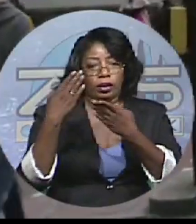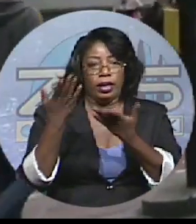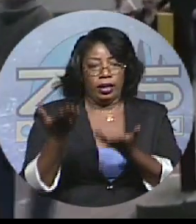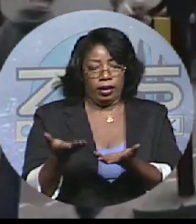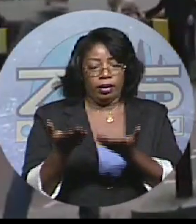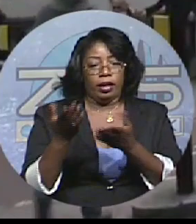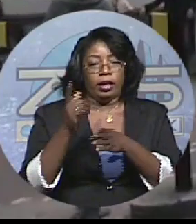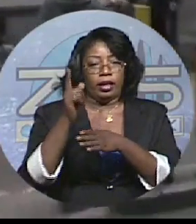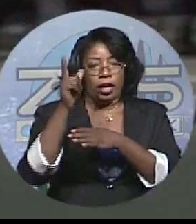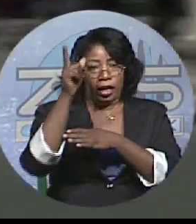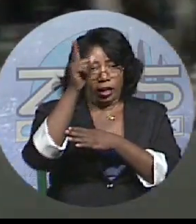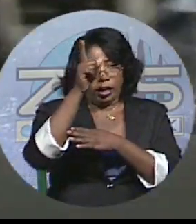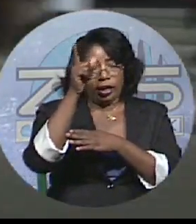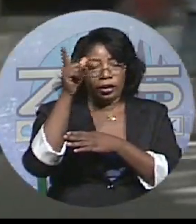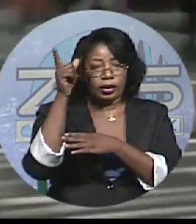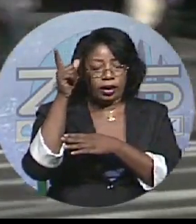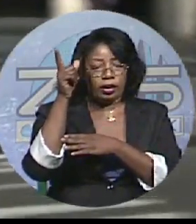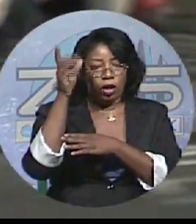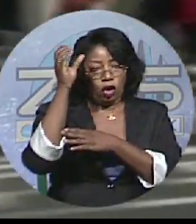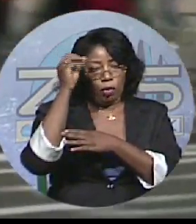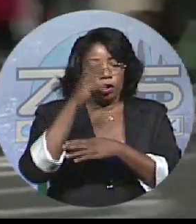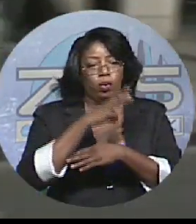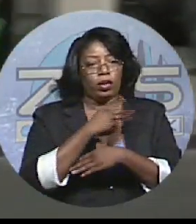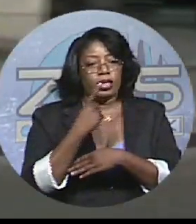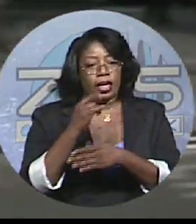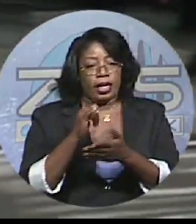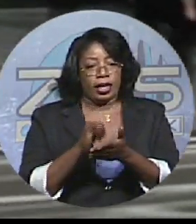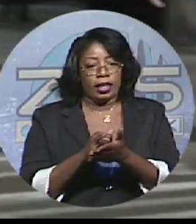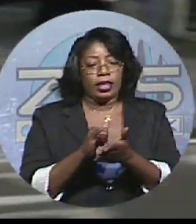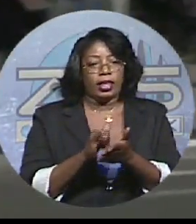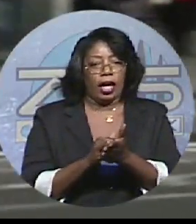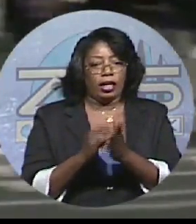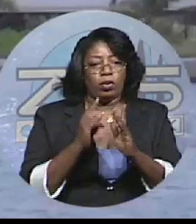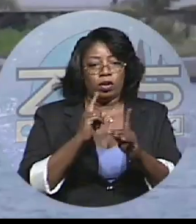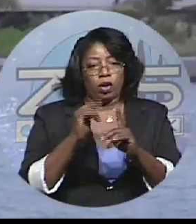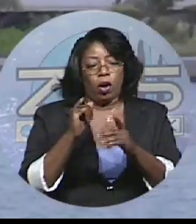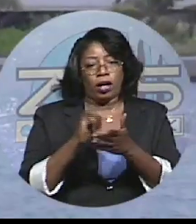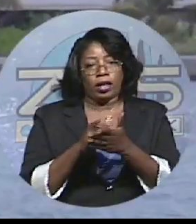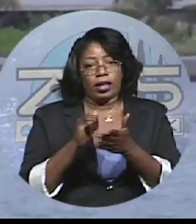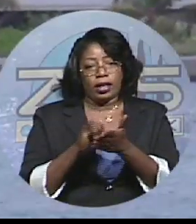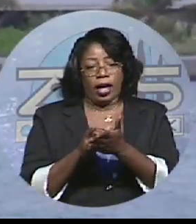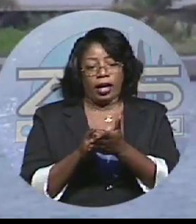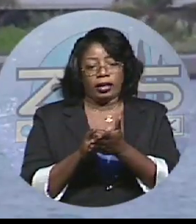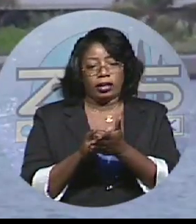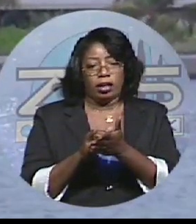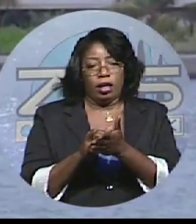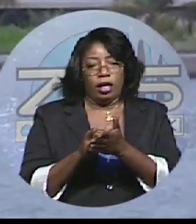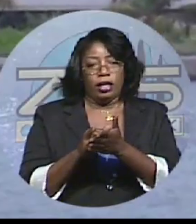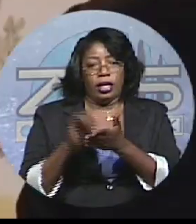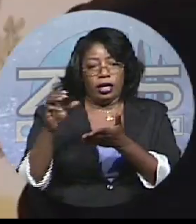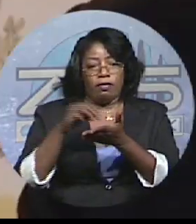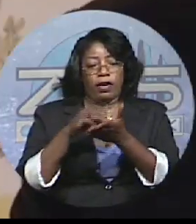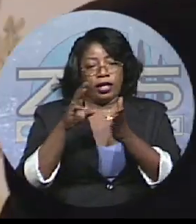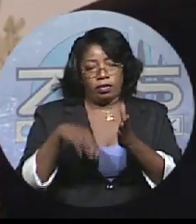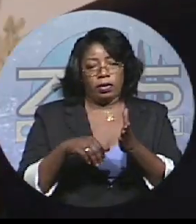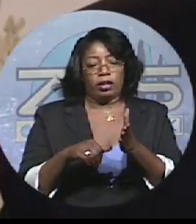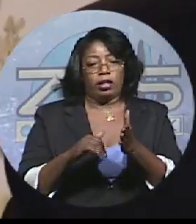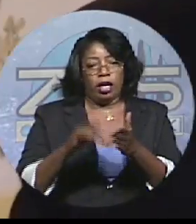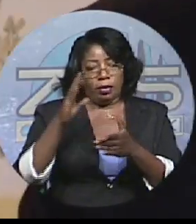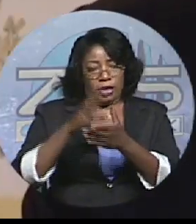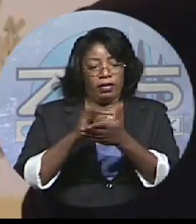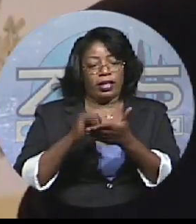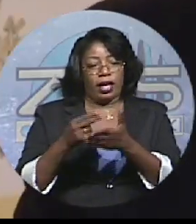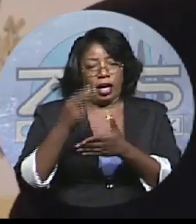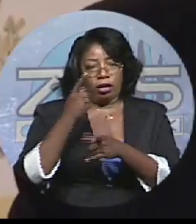London. Tourism Minister the Honorable Obi Wolschkum says he'll convey that investor confidence in the Bahamas is high. What the Bahamas